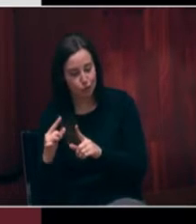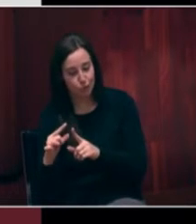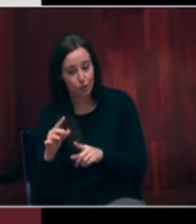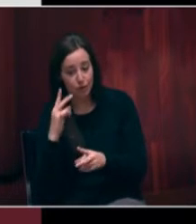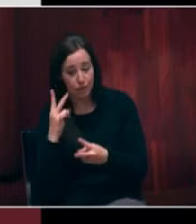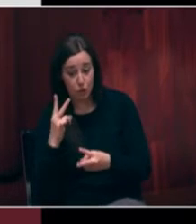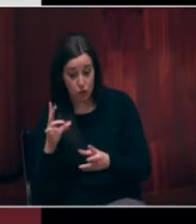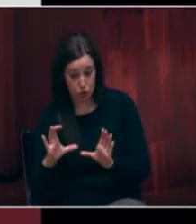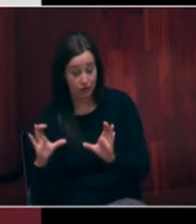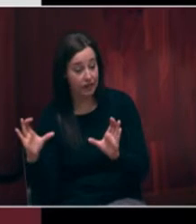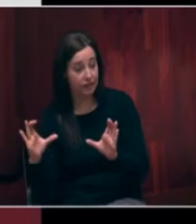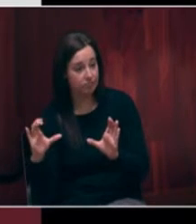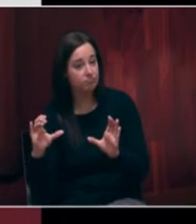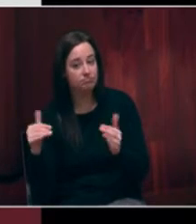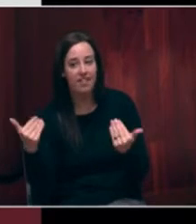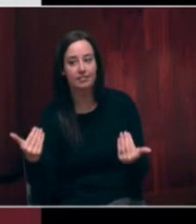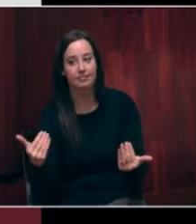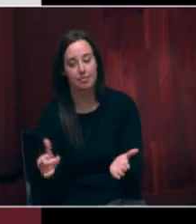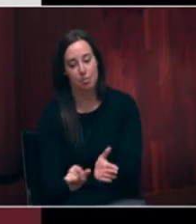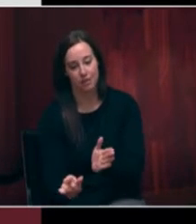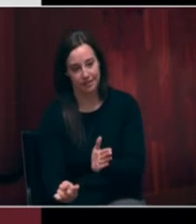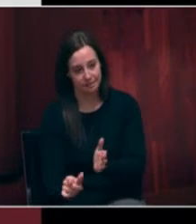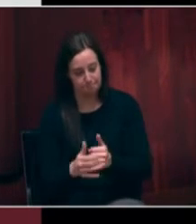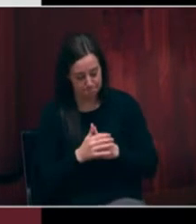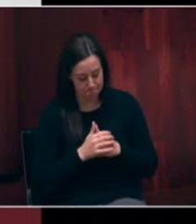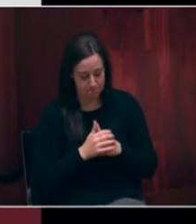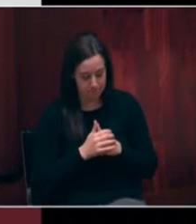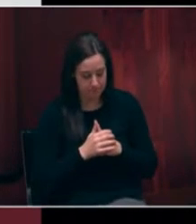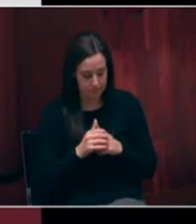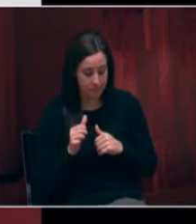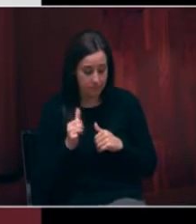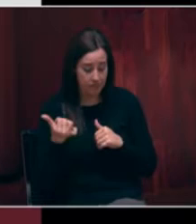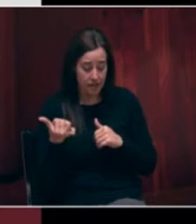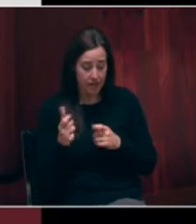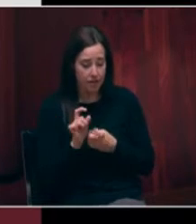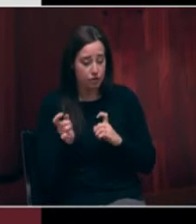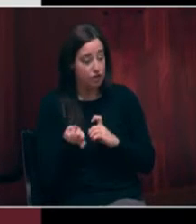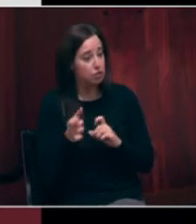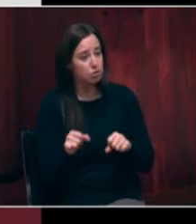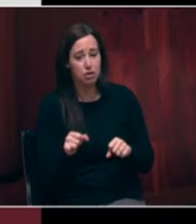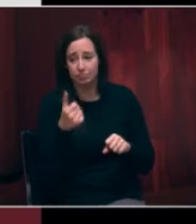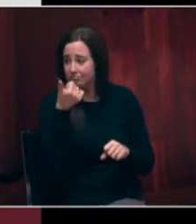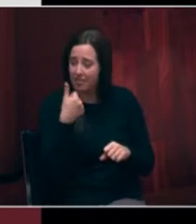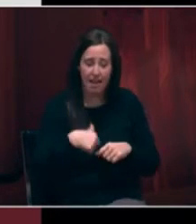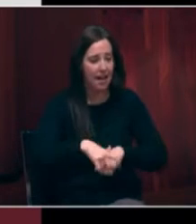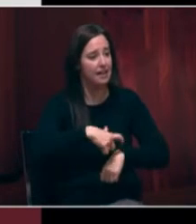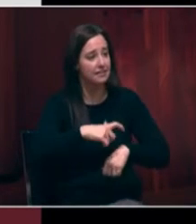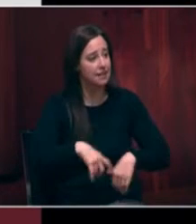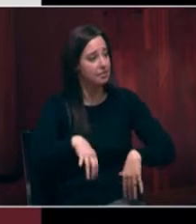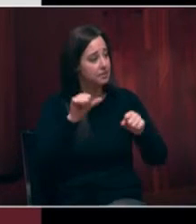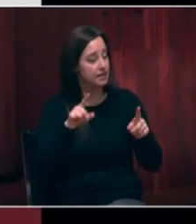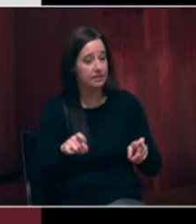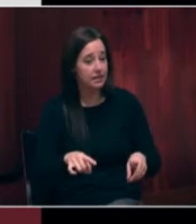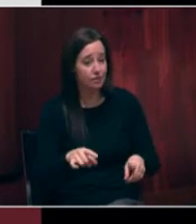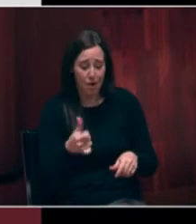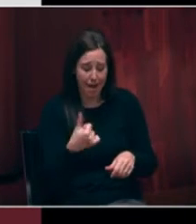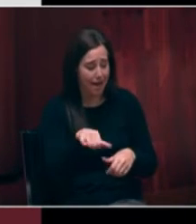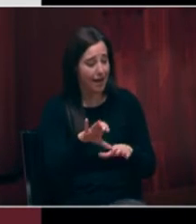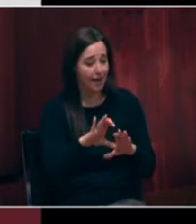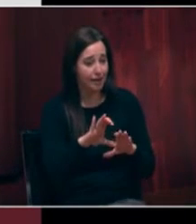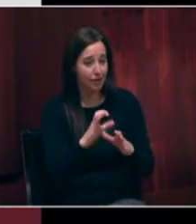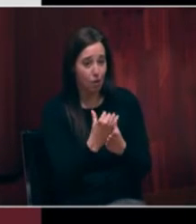course. Another change, you used to be able to take your tests whenever you wanted for all the courses, right? Well, as we started looking at